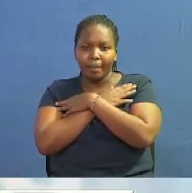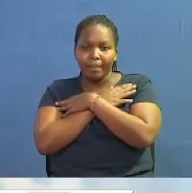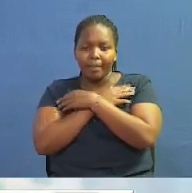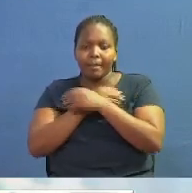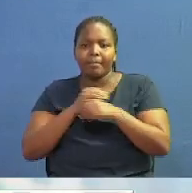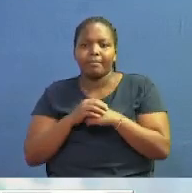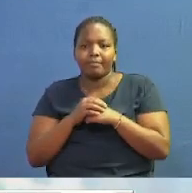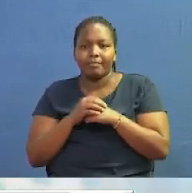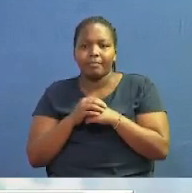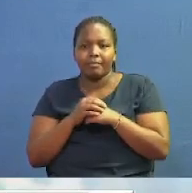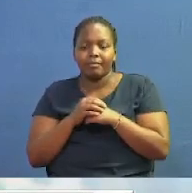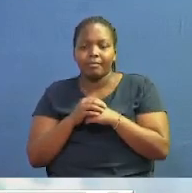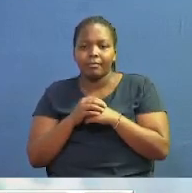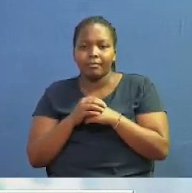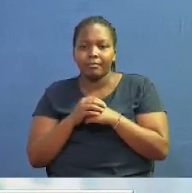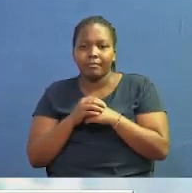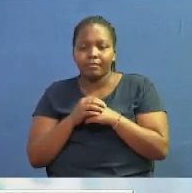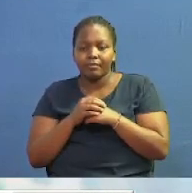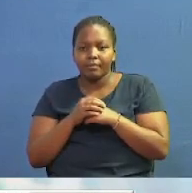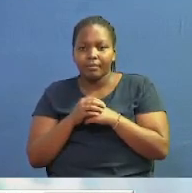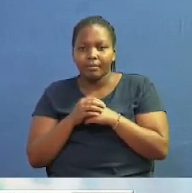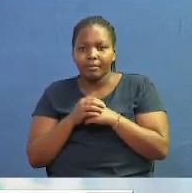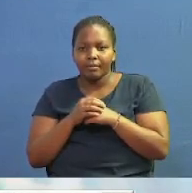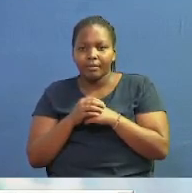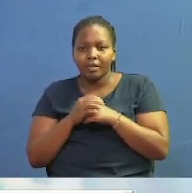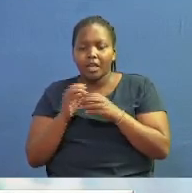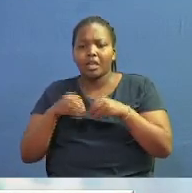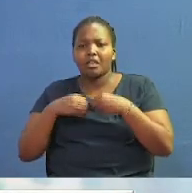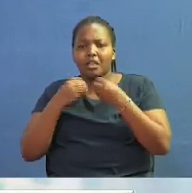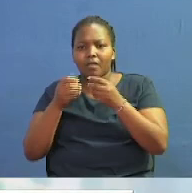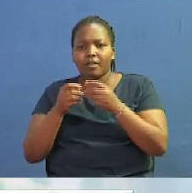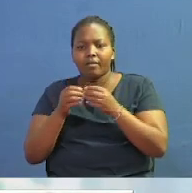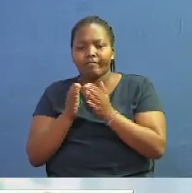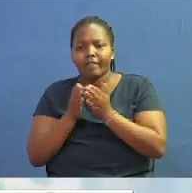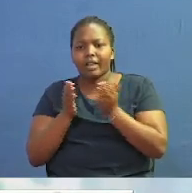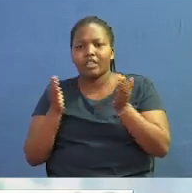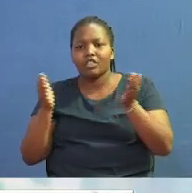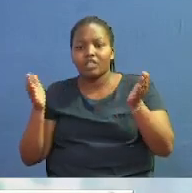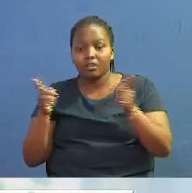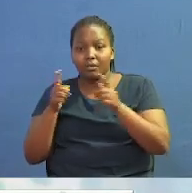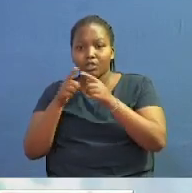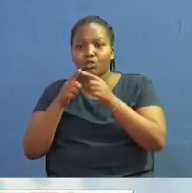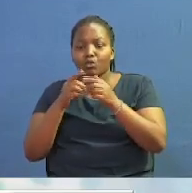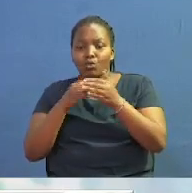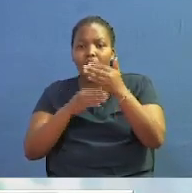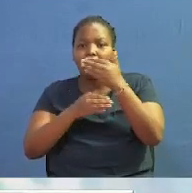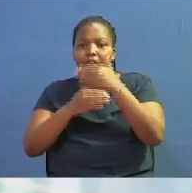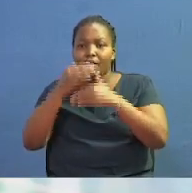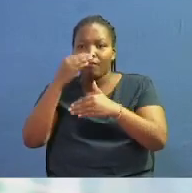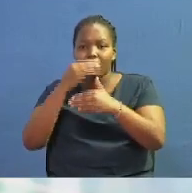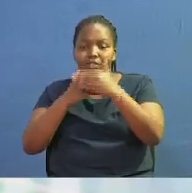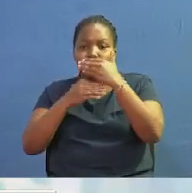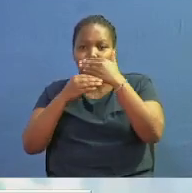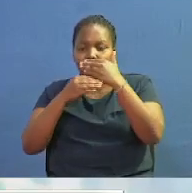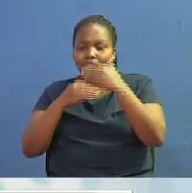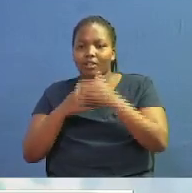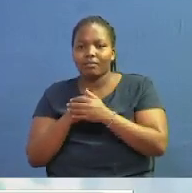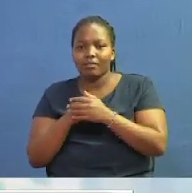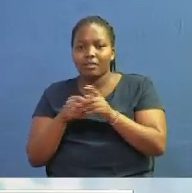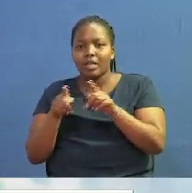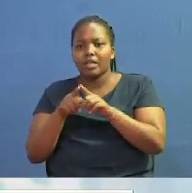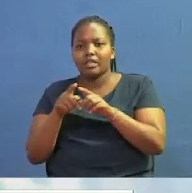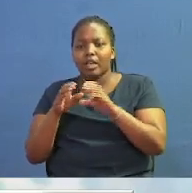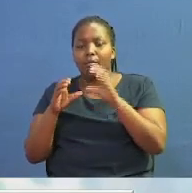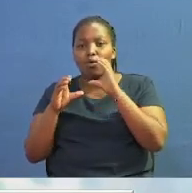ready, including just making adjustments to our infrastructure, making adjustments to even our